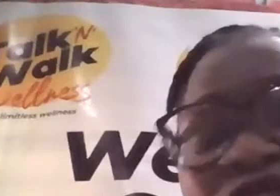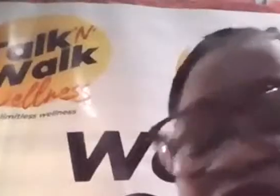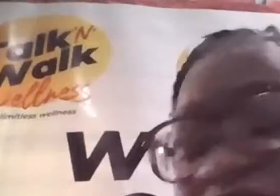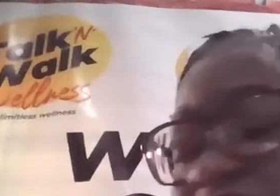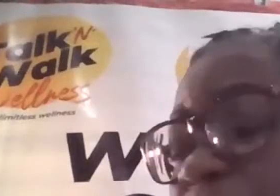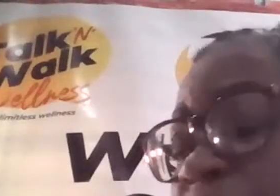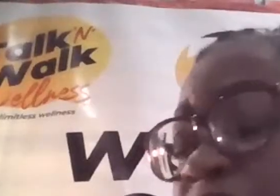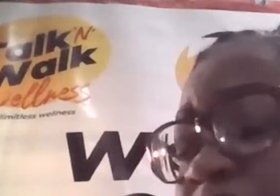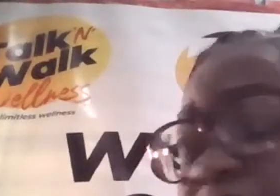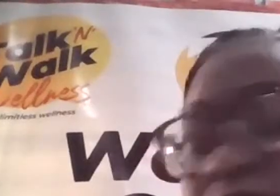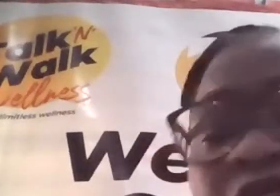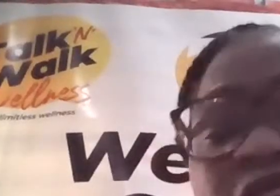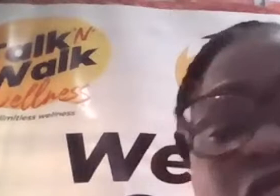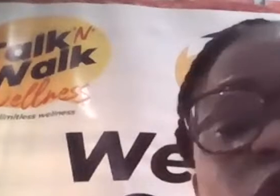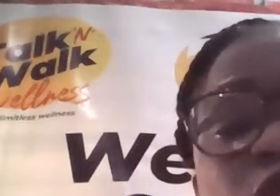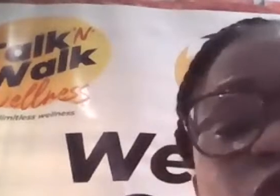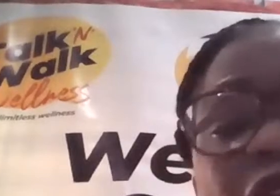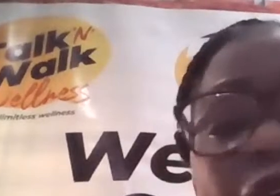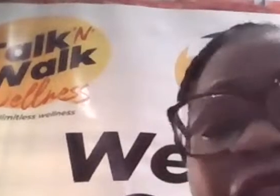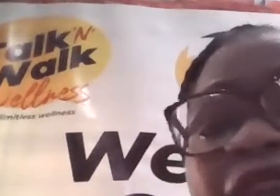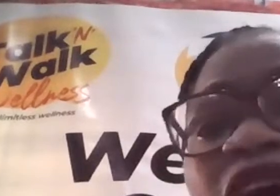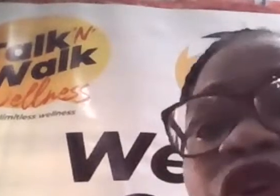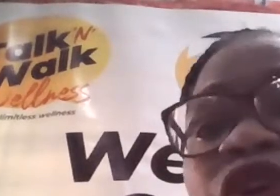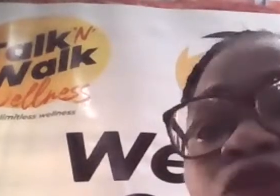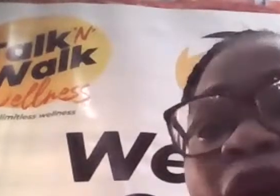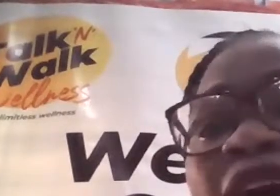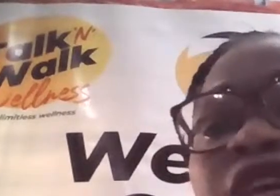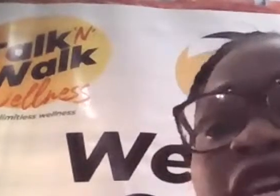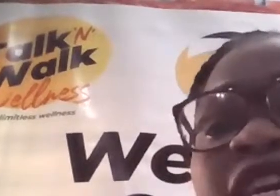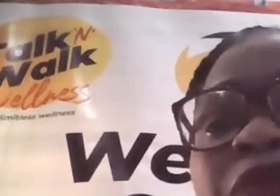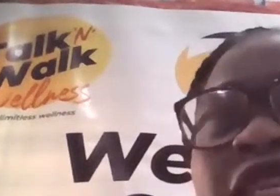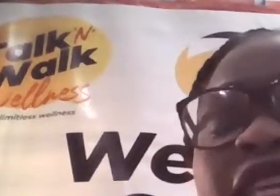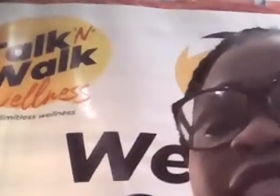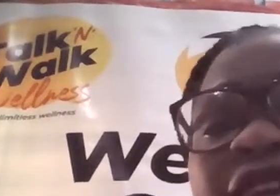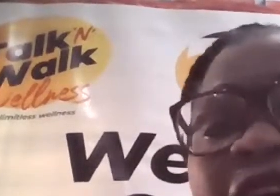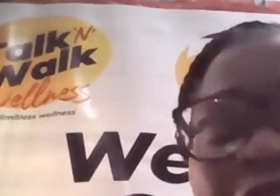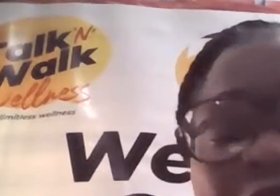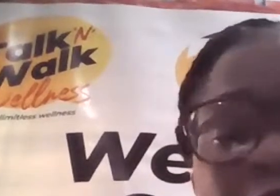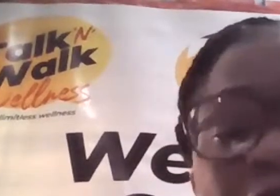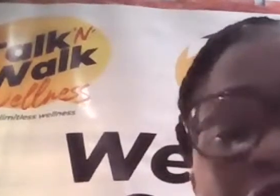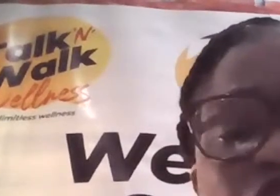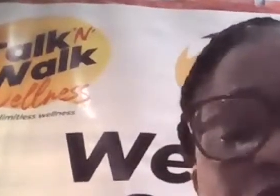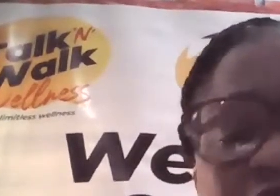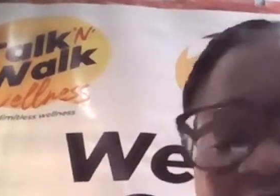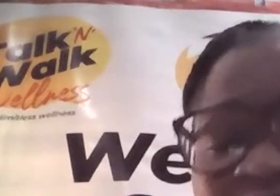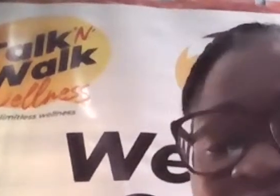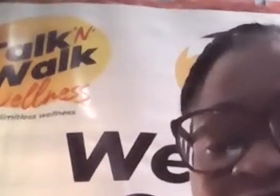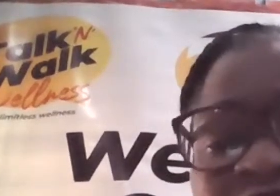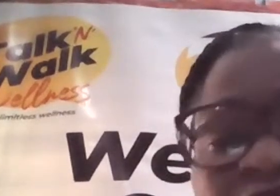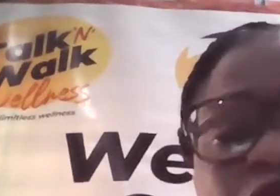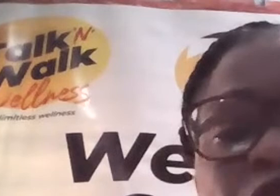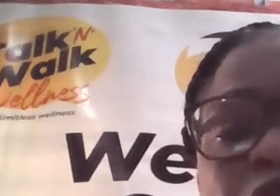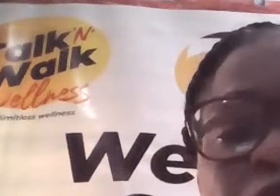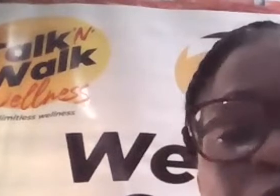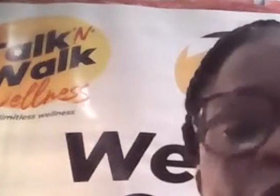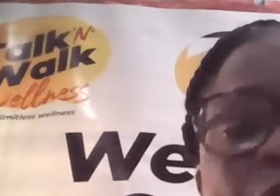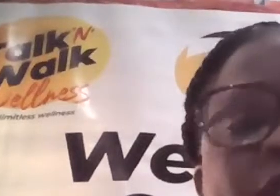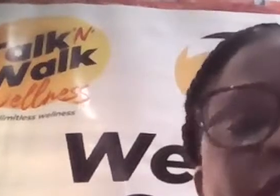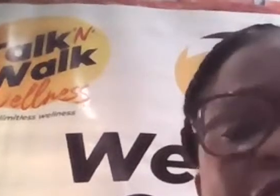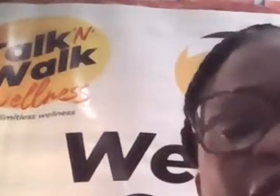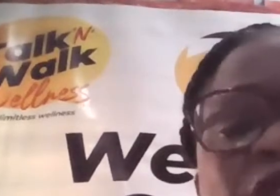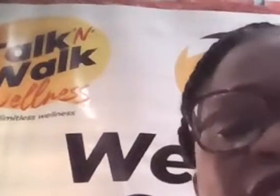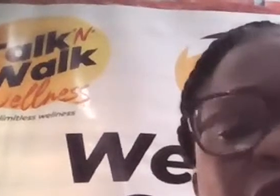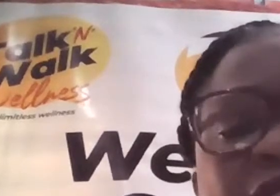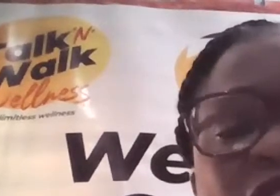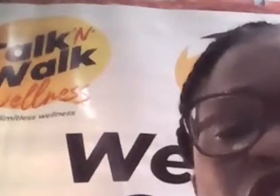for emergency. The preparedness is what will allow us to have immediate action taken. So the